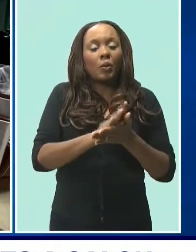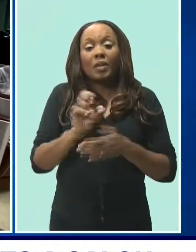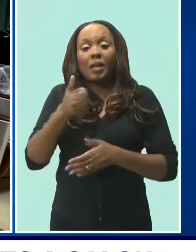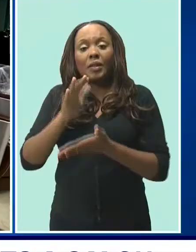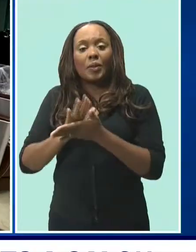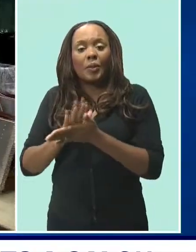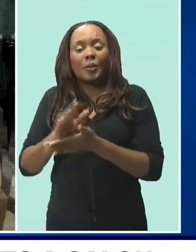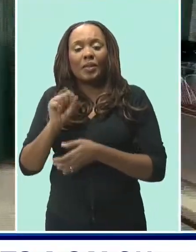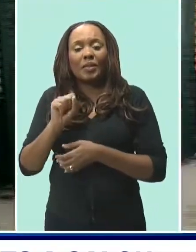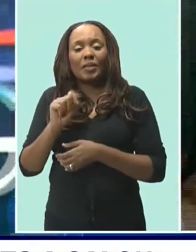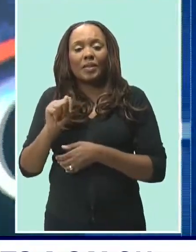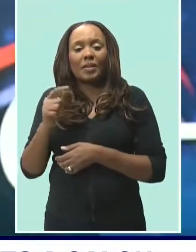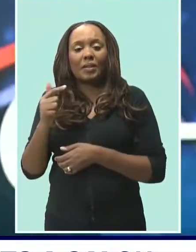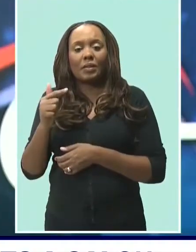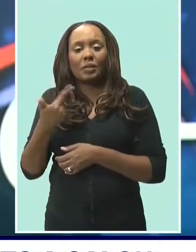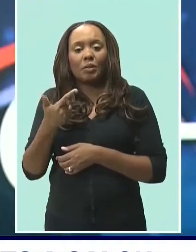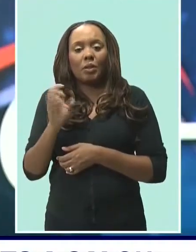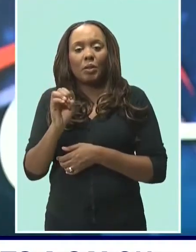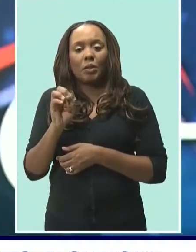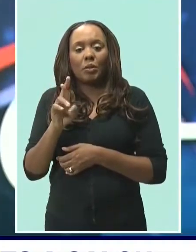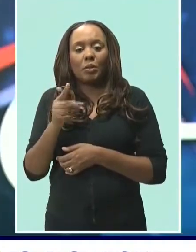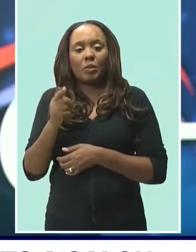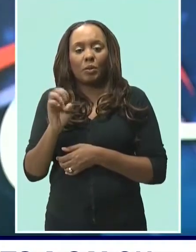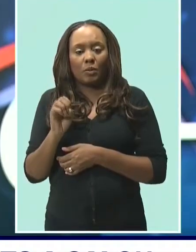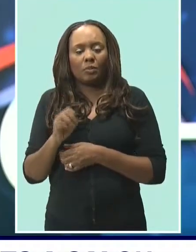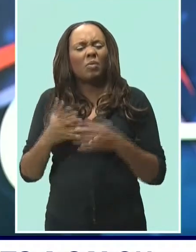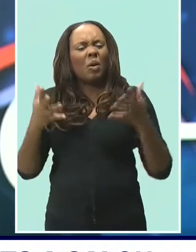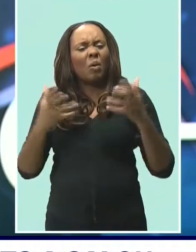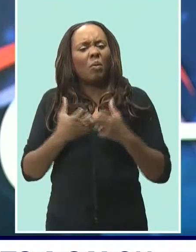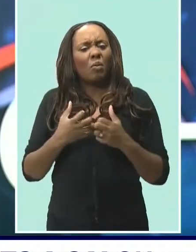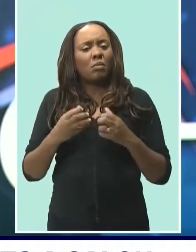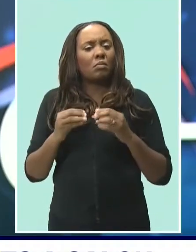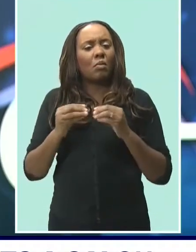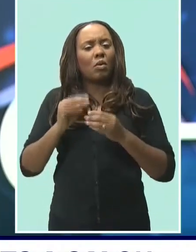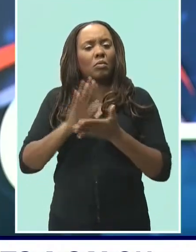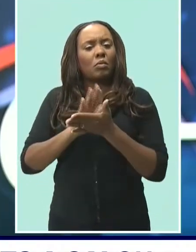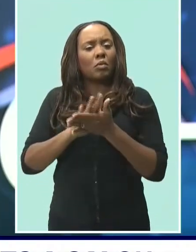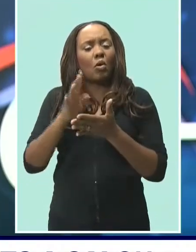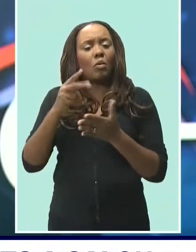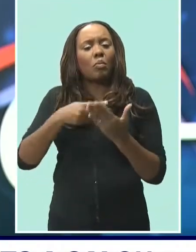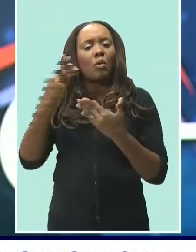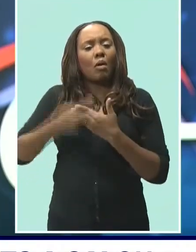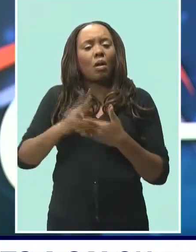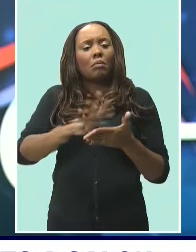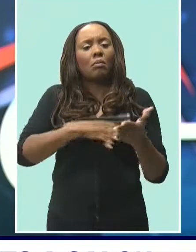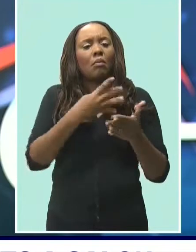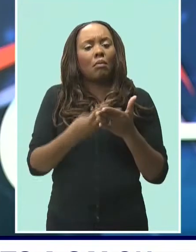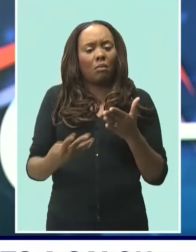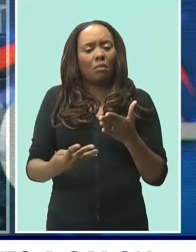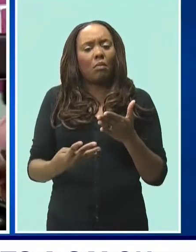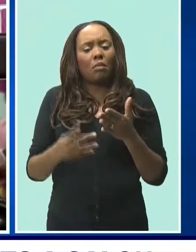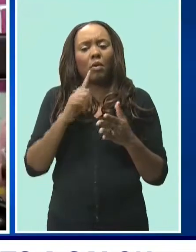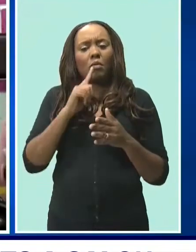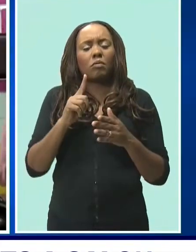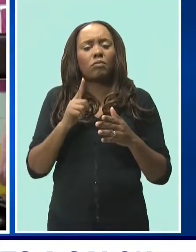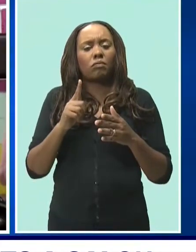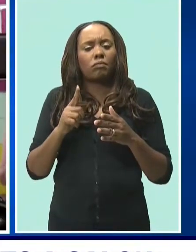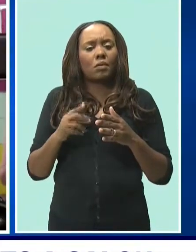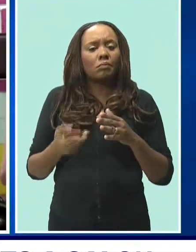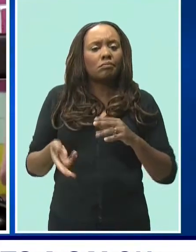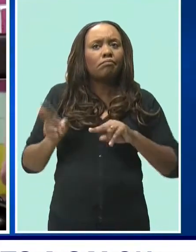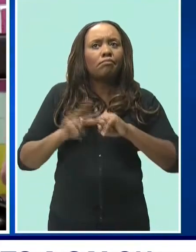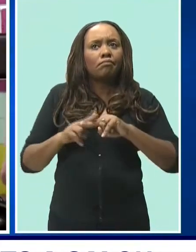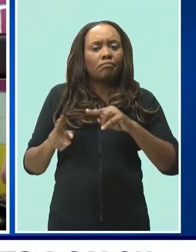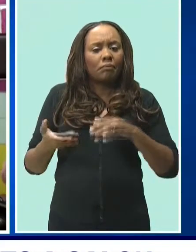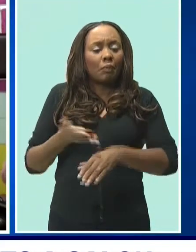for the students and a step in the direction of making the curriculum more relevant to their needs. What we are witnessing